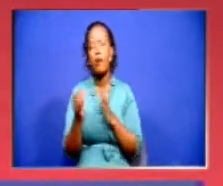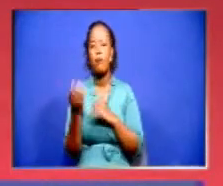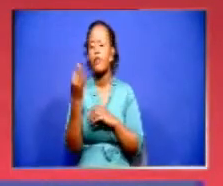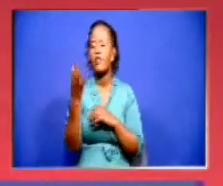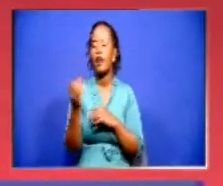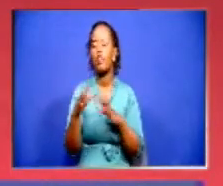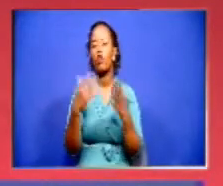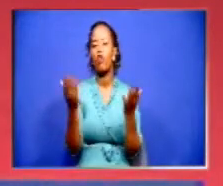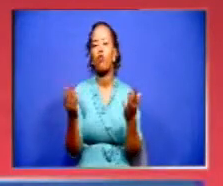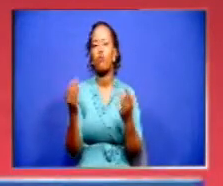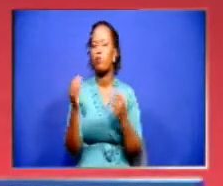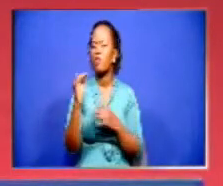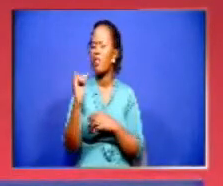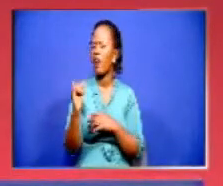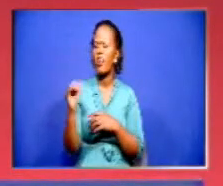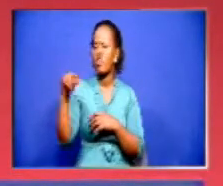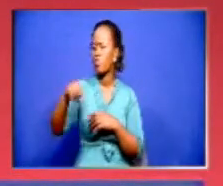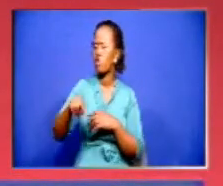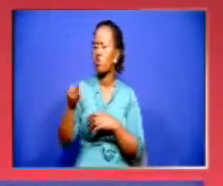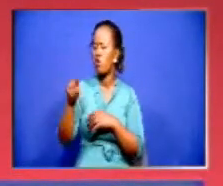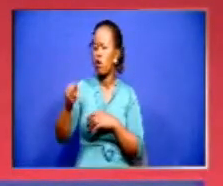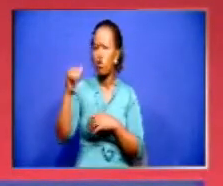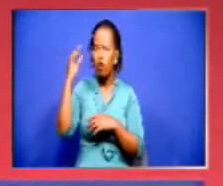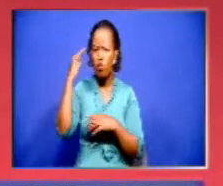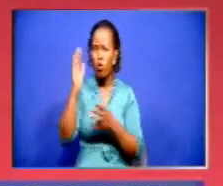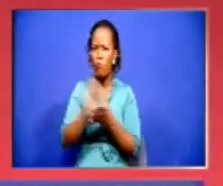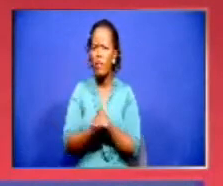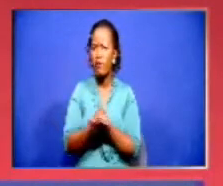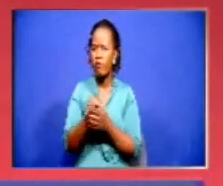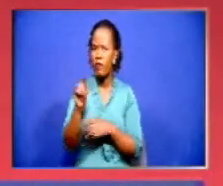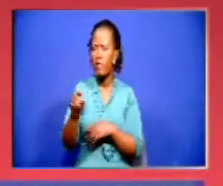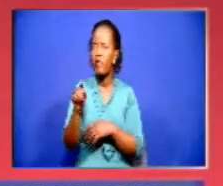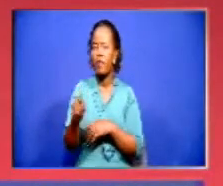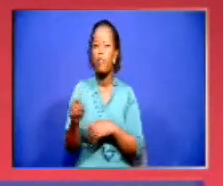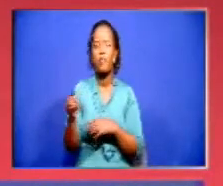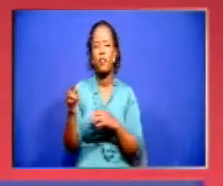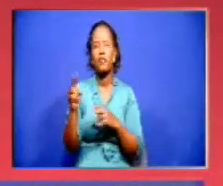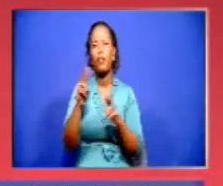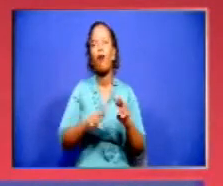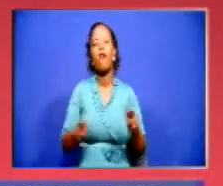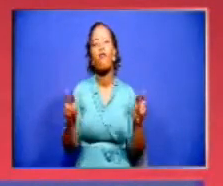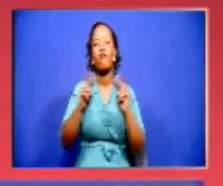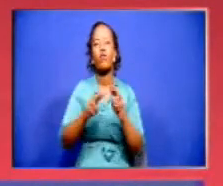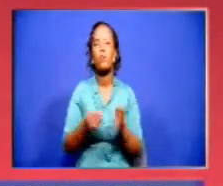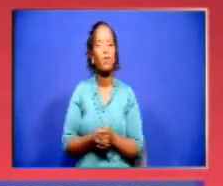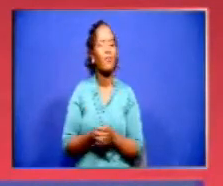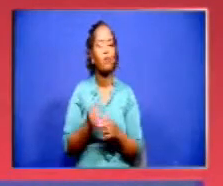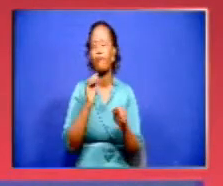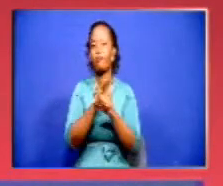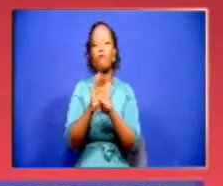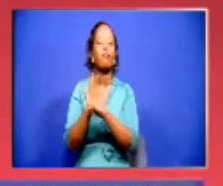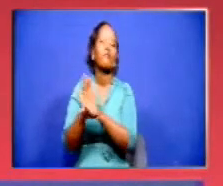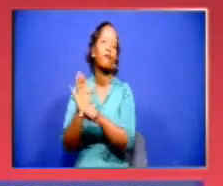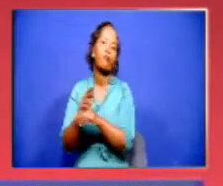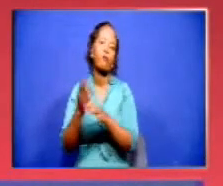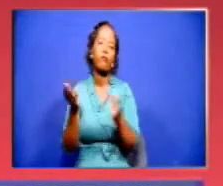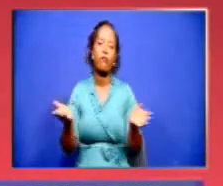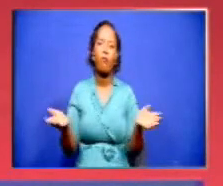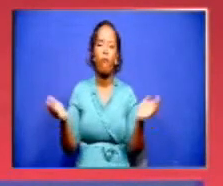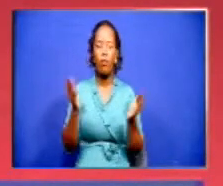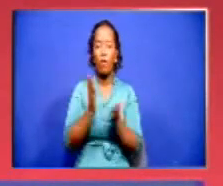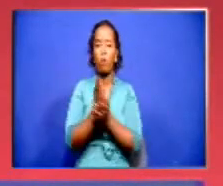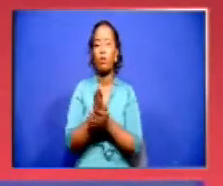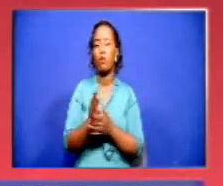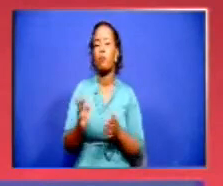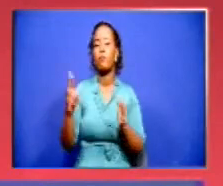of IQ. Do you believe in this view? So much so. It is the